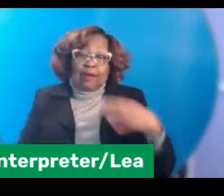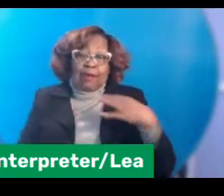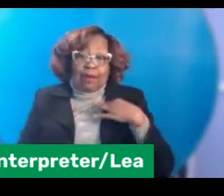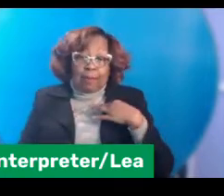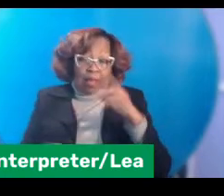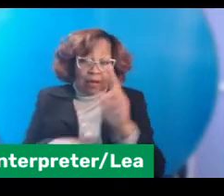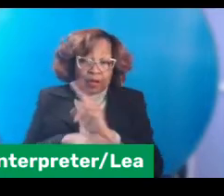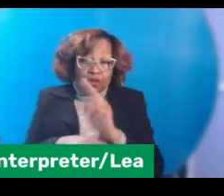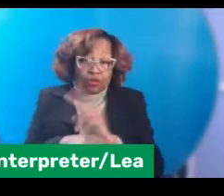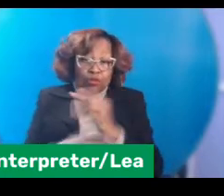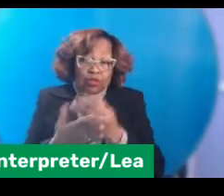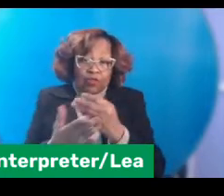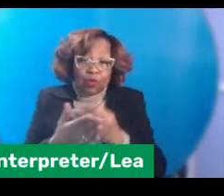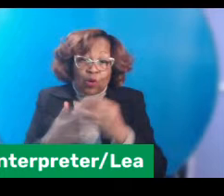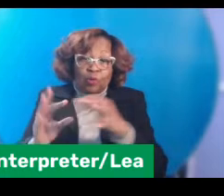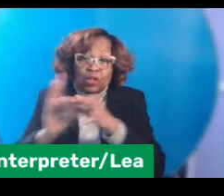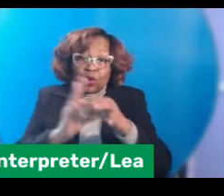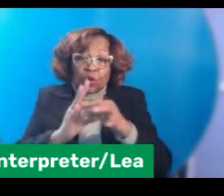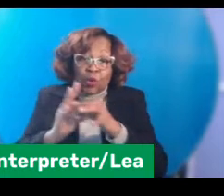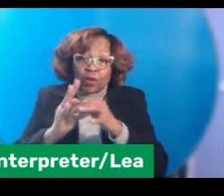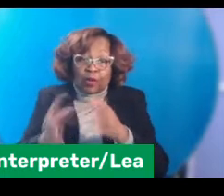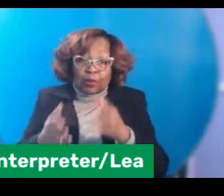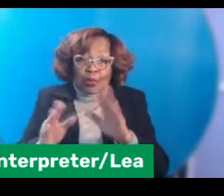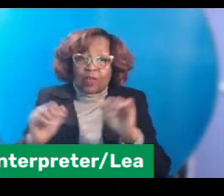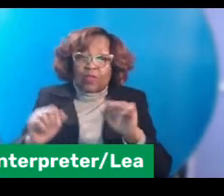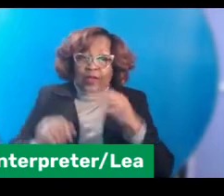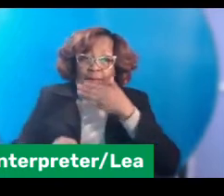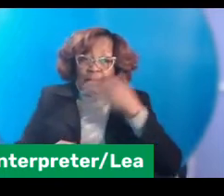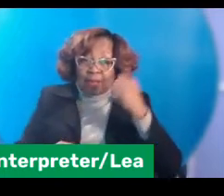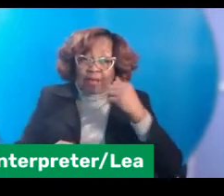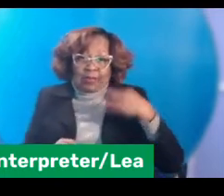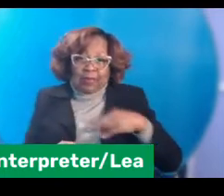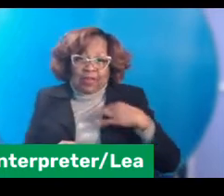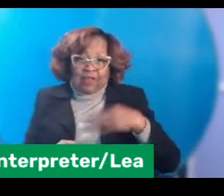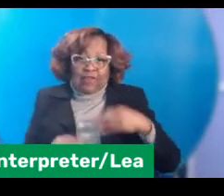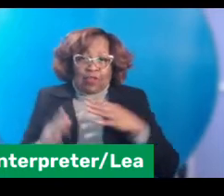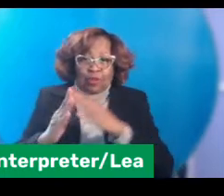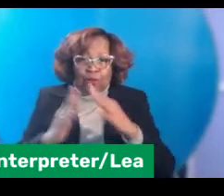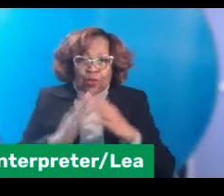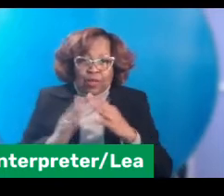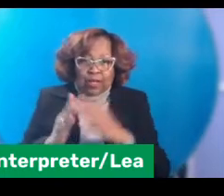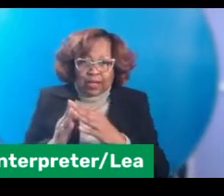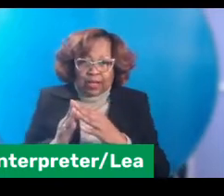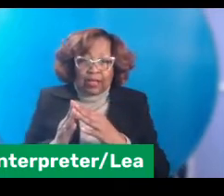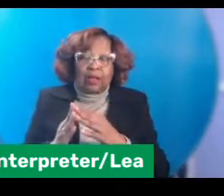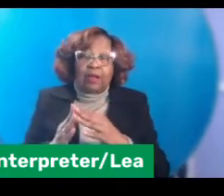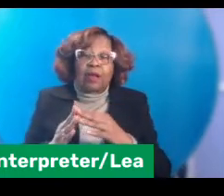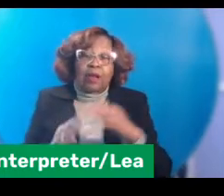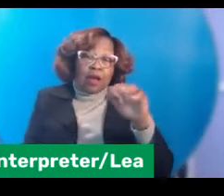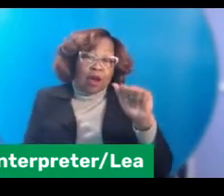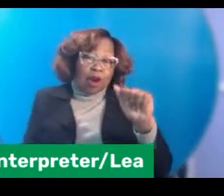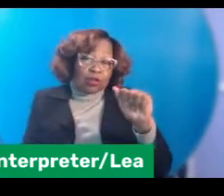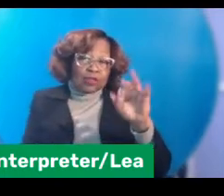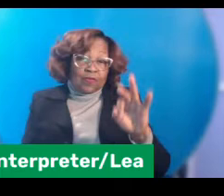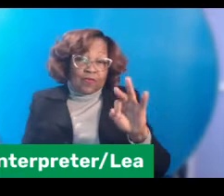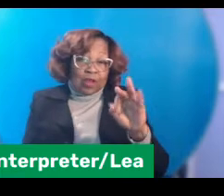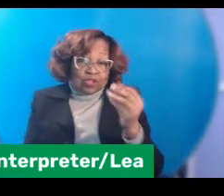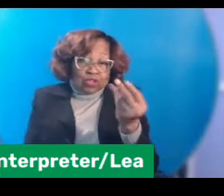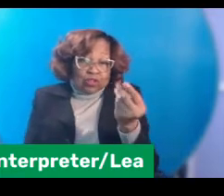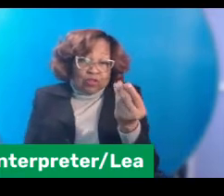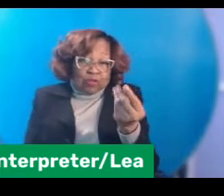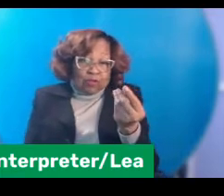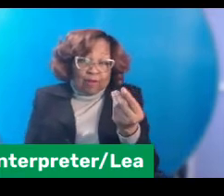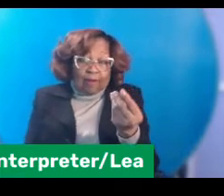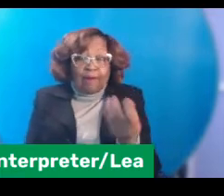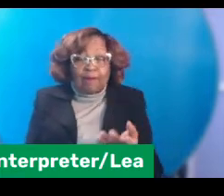in a coordinated manner that could best benefit the community. The Austin Fresh Grant continues to support this